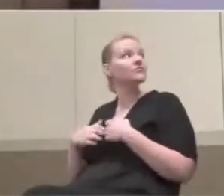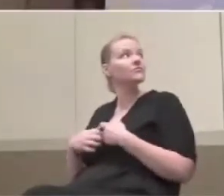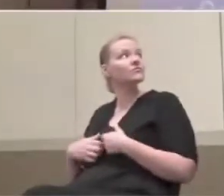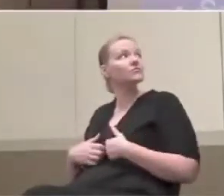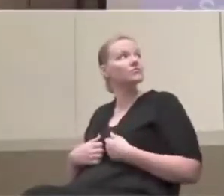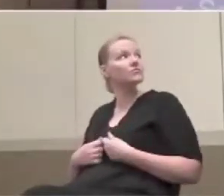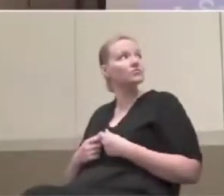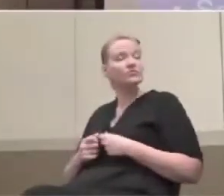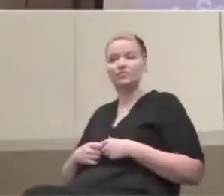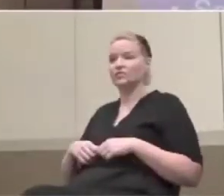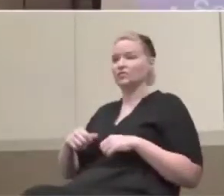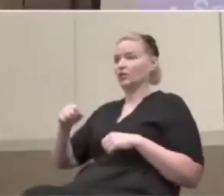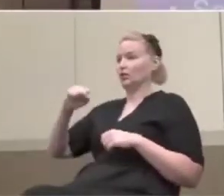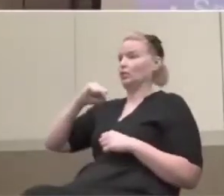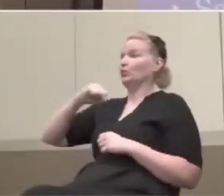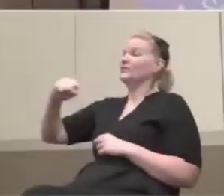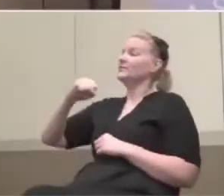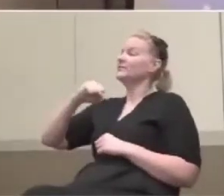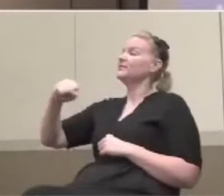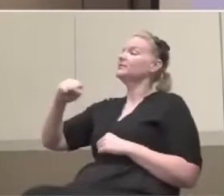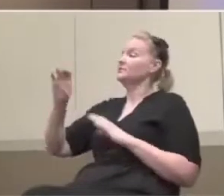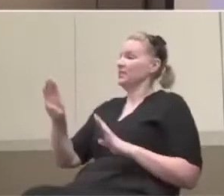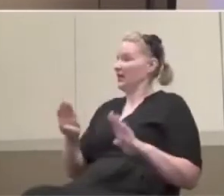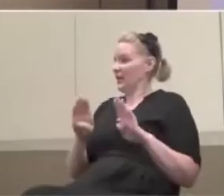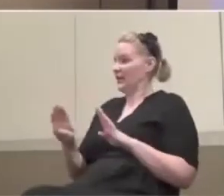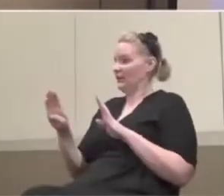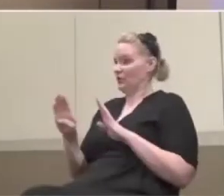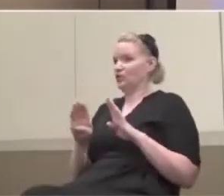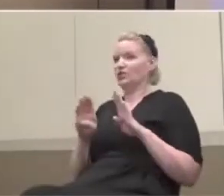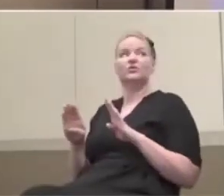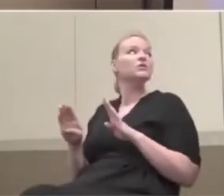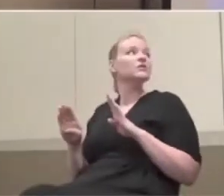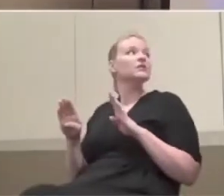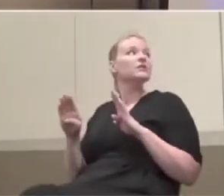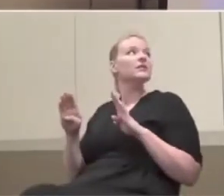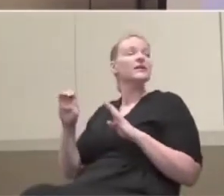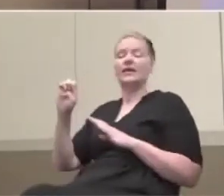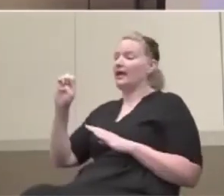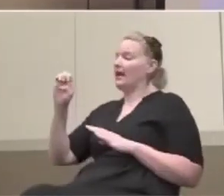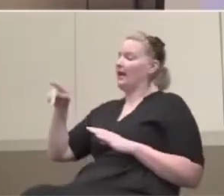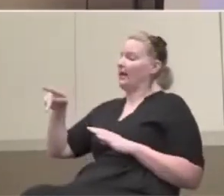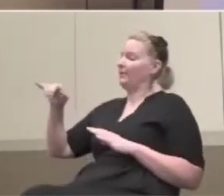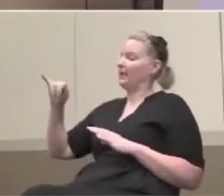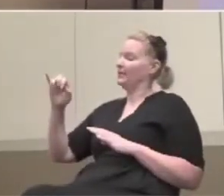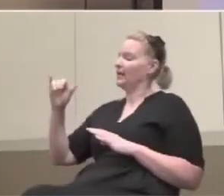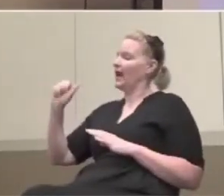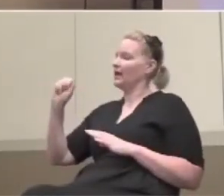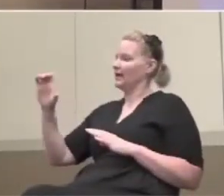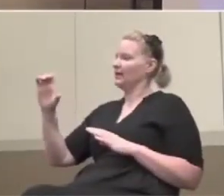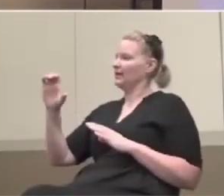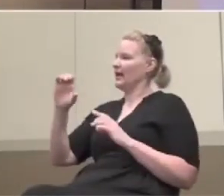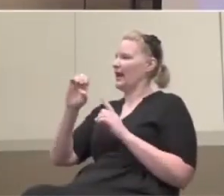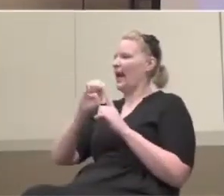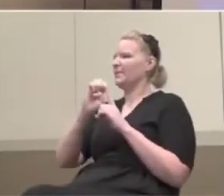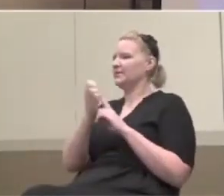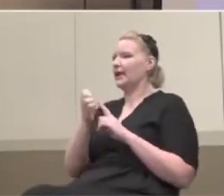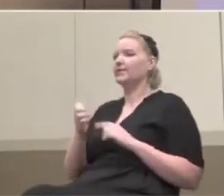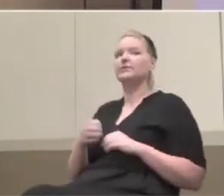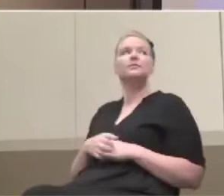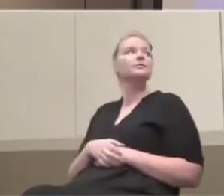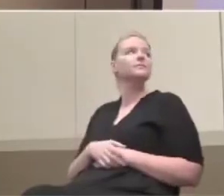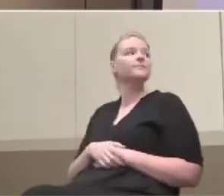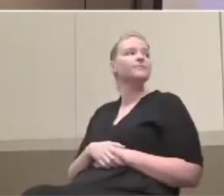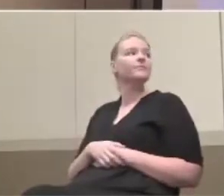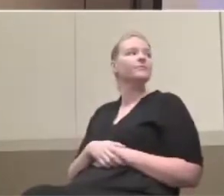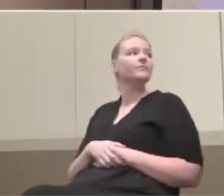of itself, resistance behavior is episodic, and it's seldom personal. So it means that, how many of you have ever